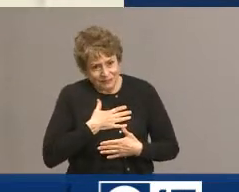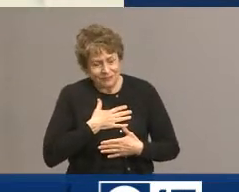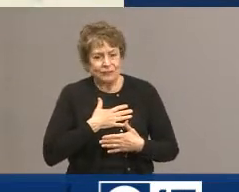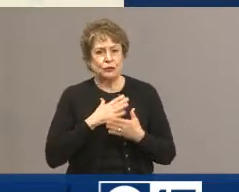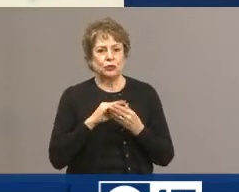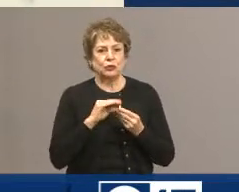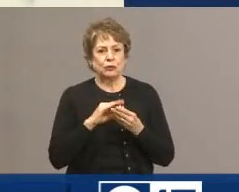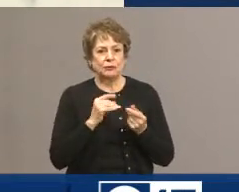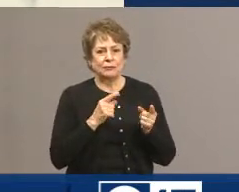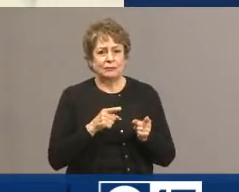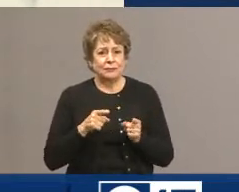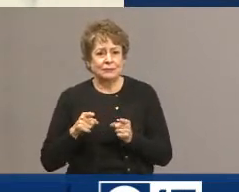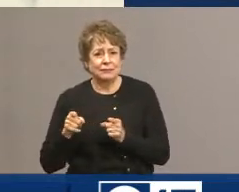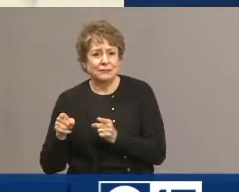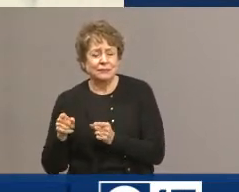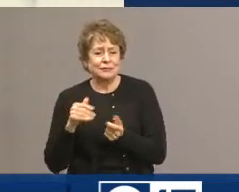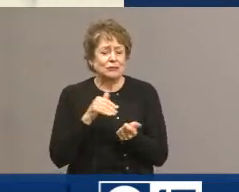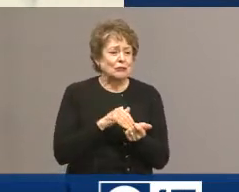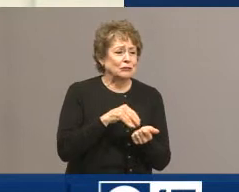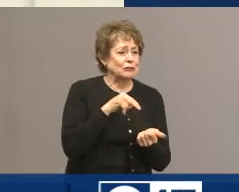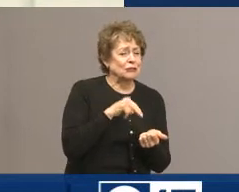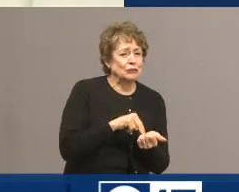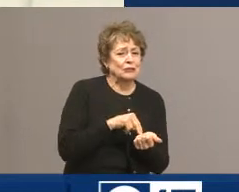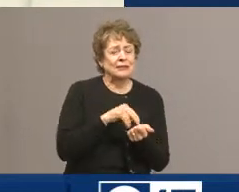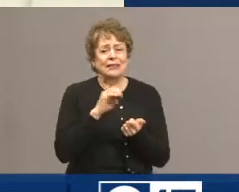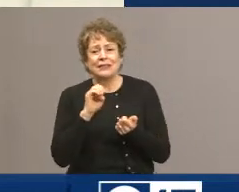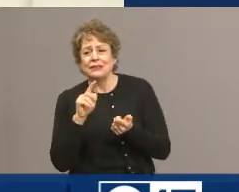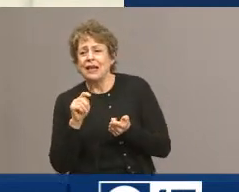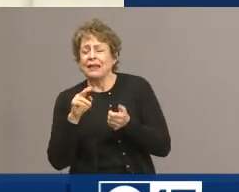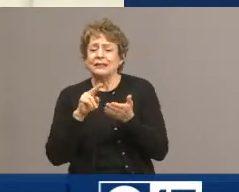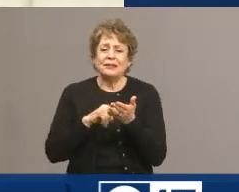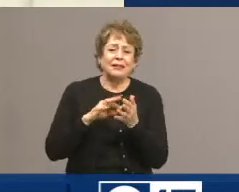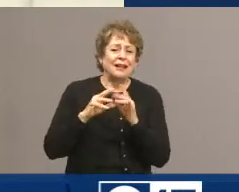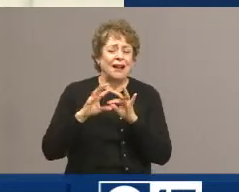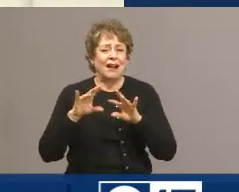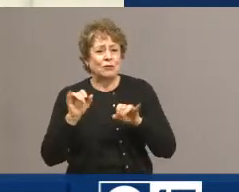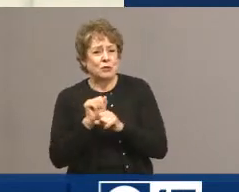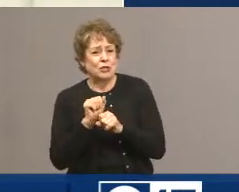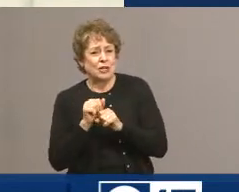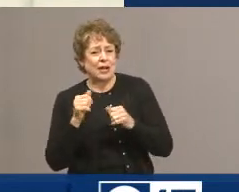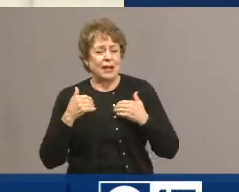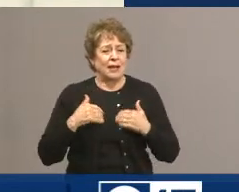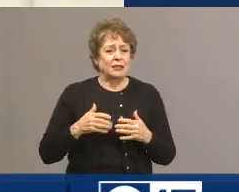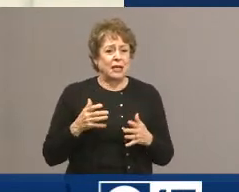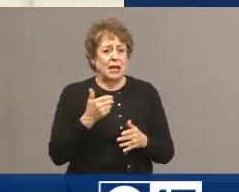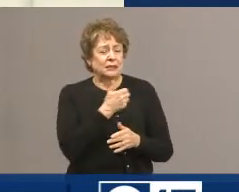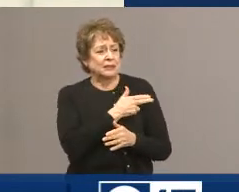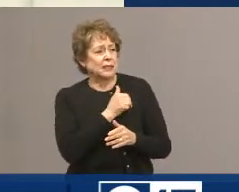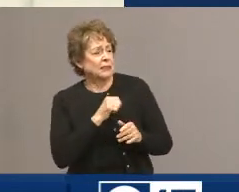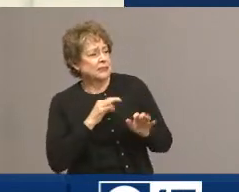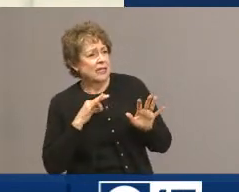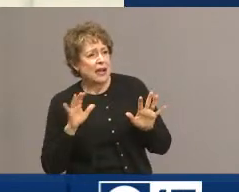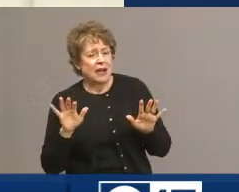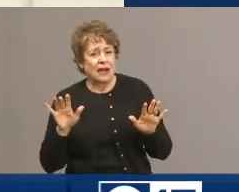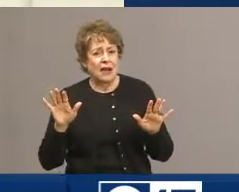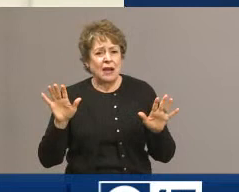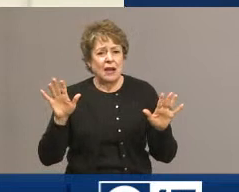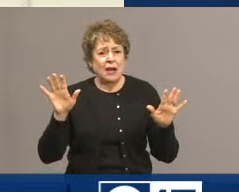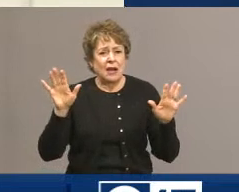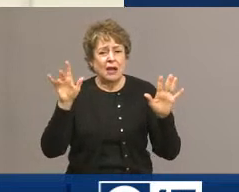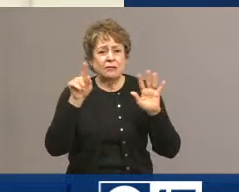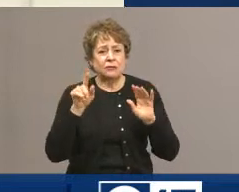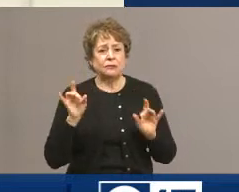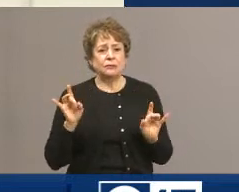doctors, our nurses, our hospital staff, everyone that works in healthcare and all